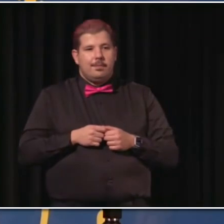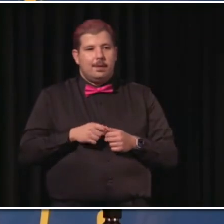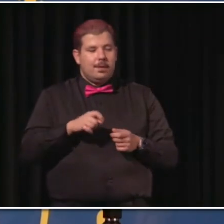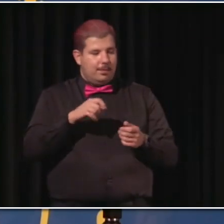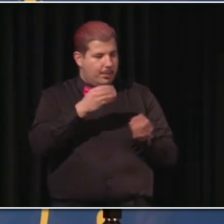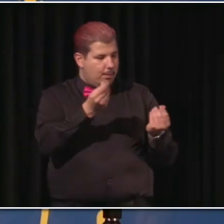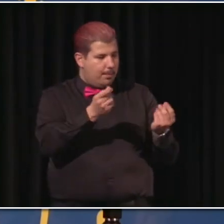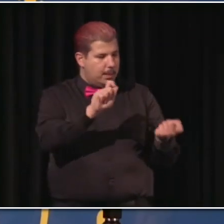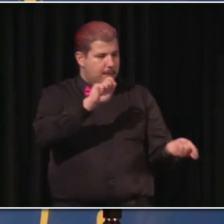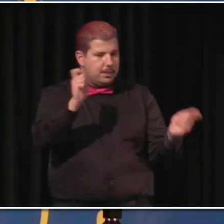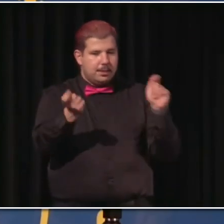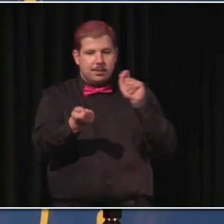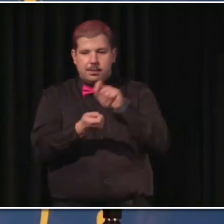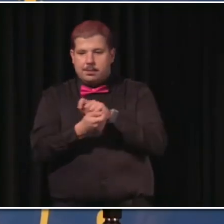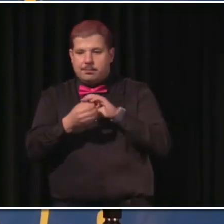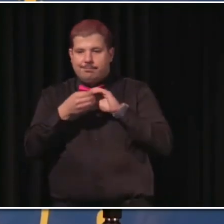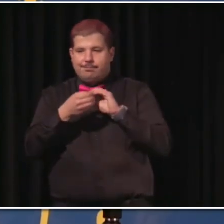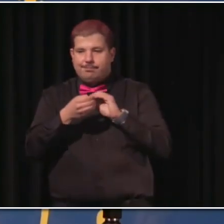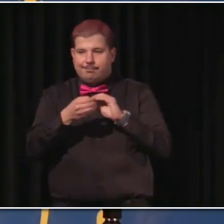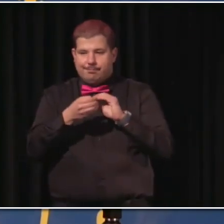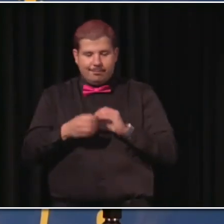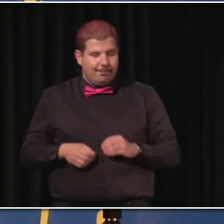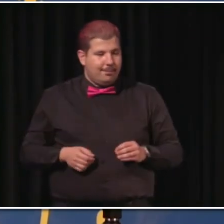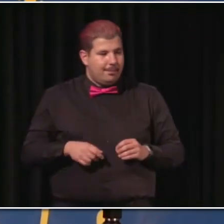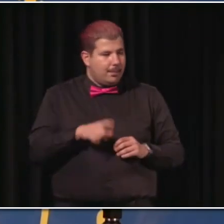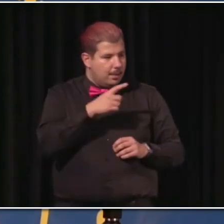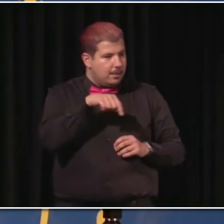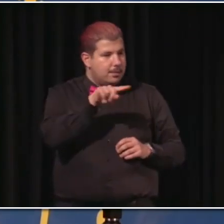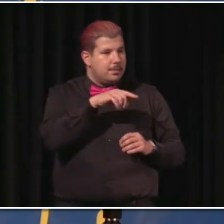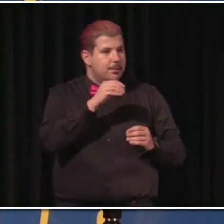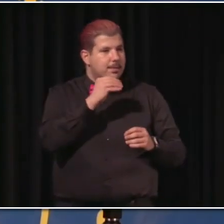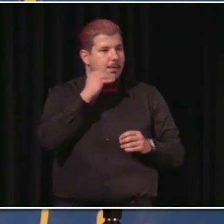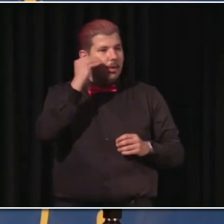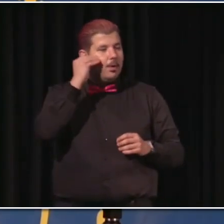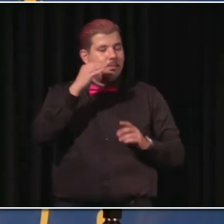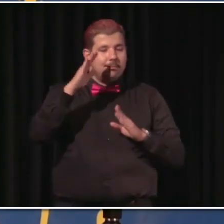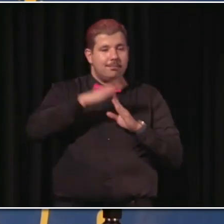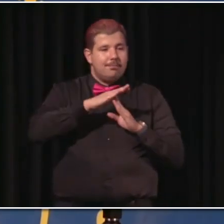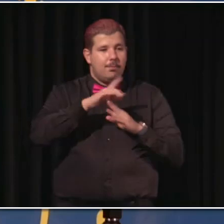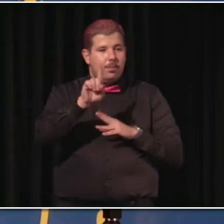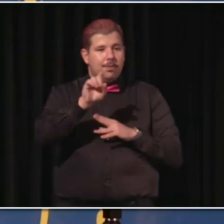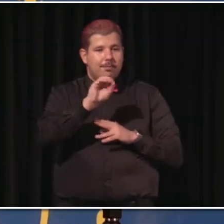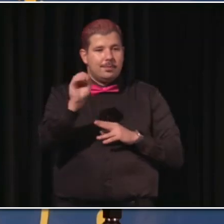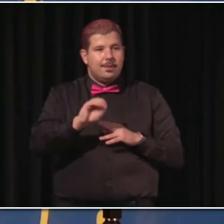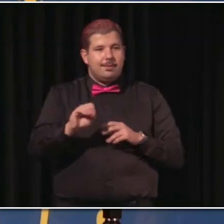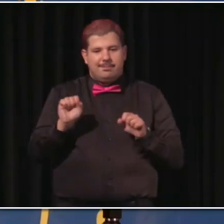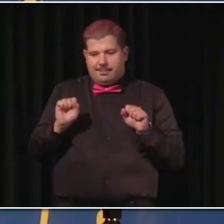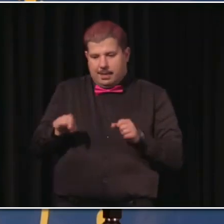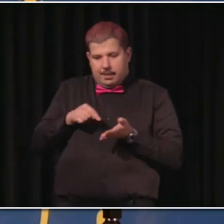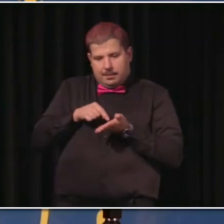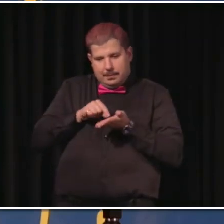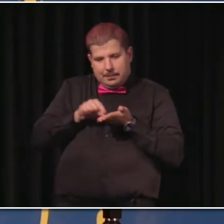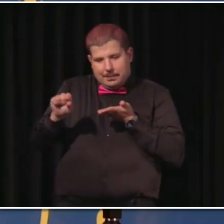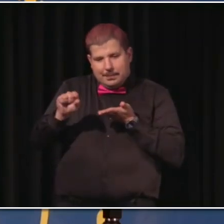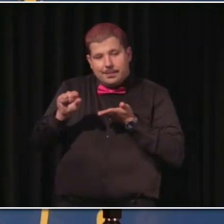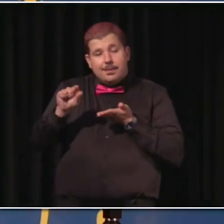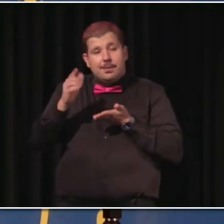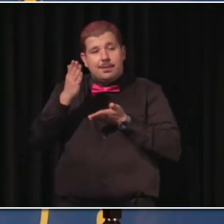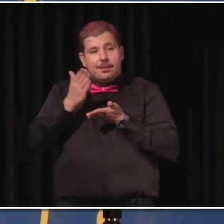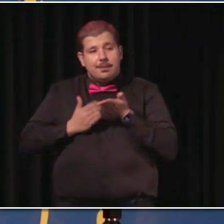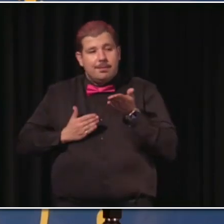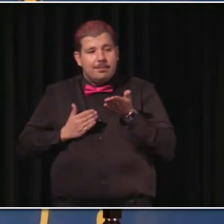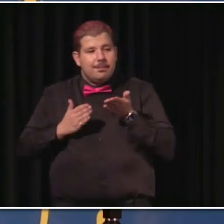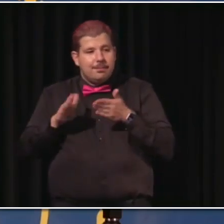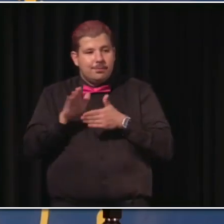change hands. Those with homes in the top 1% can pay forward just a small share of